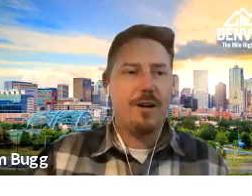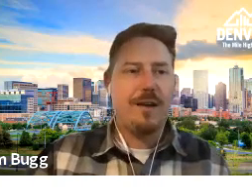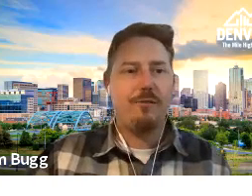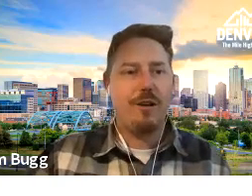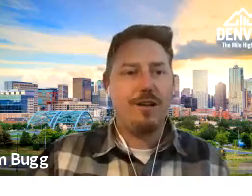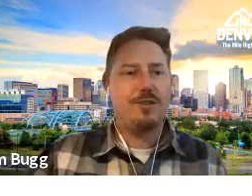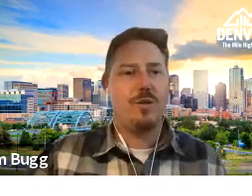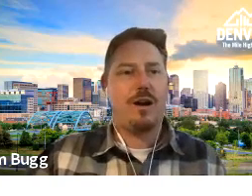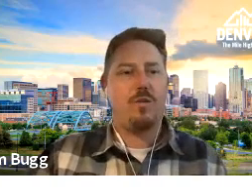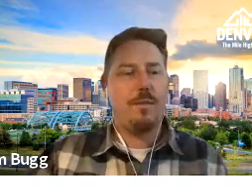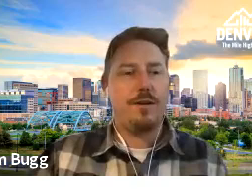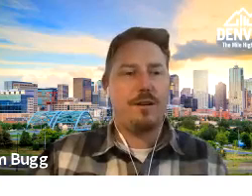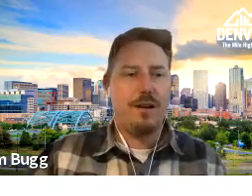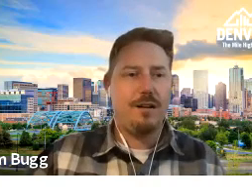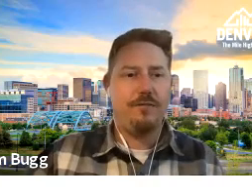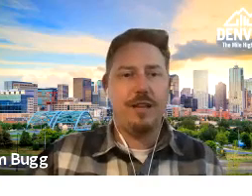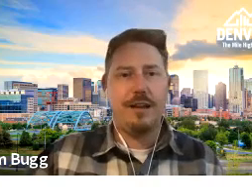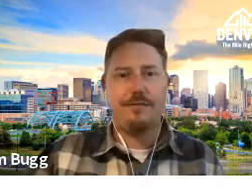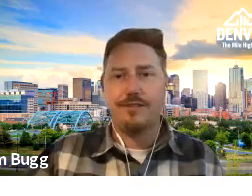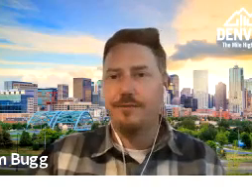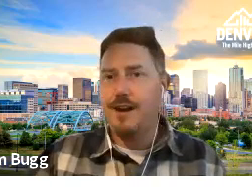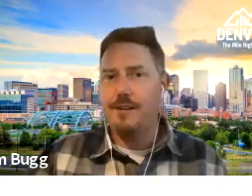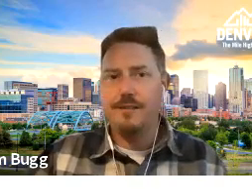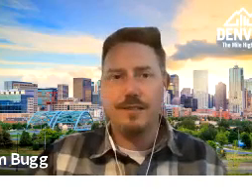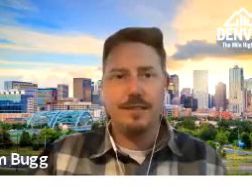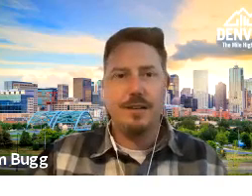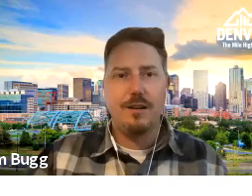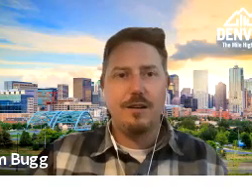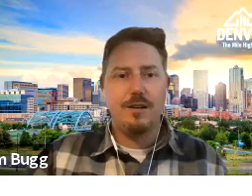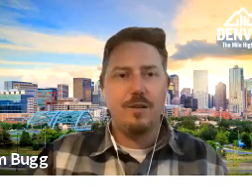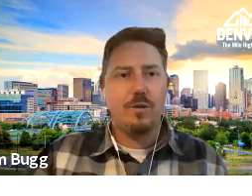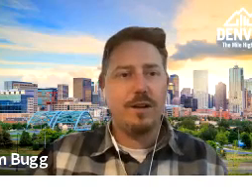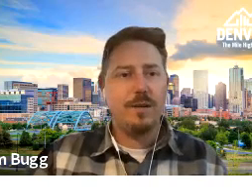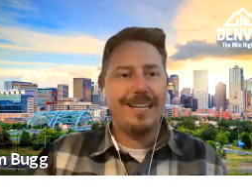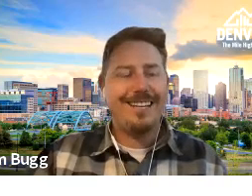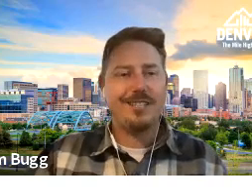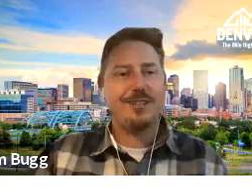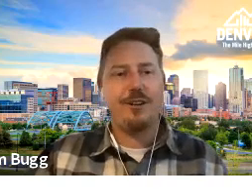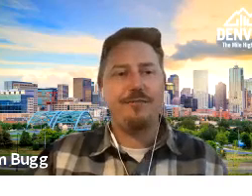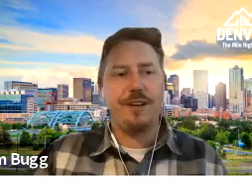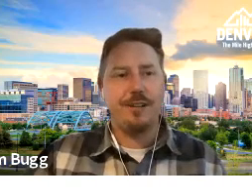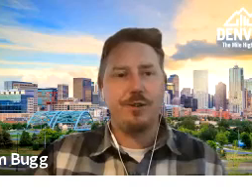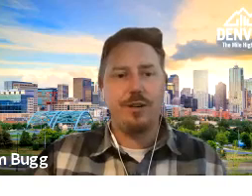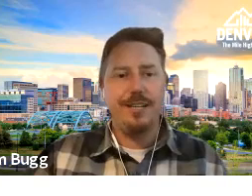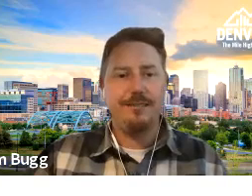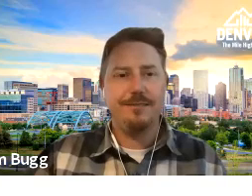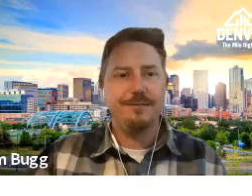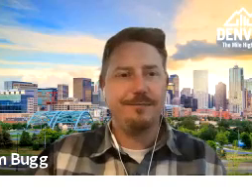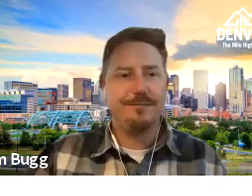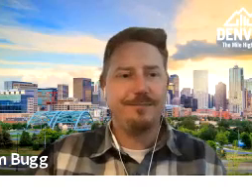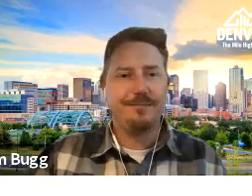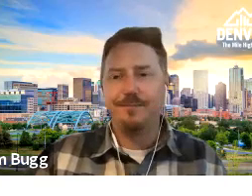Hello and welcome everyone to our webinar, Flood After Fire. We're going to get started very shortly.